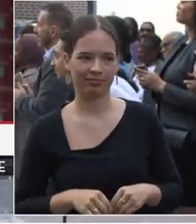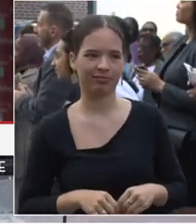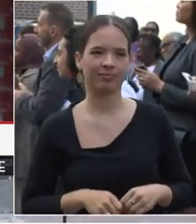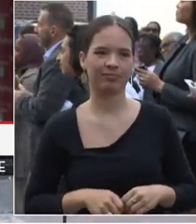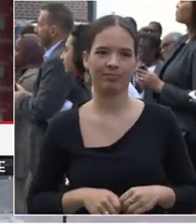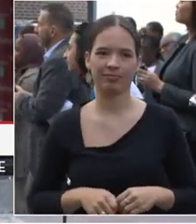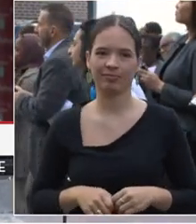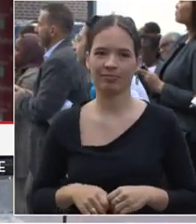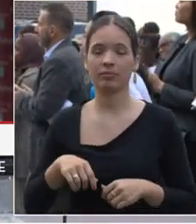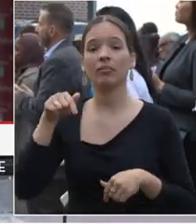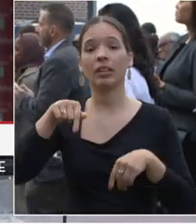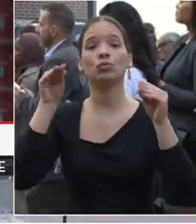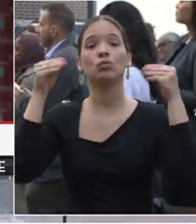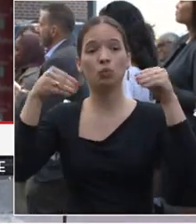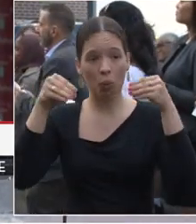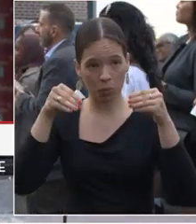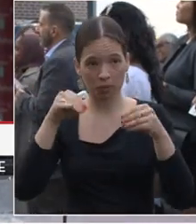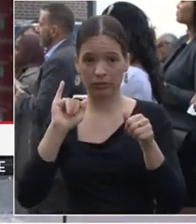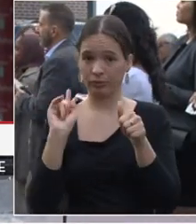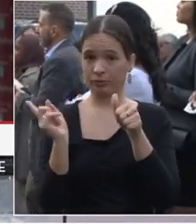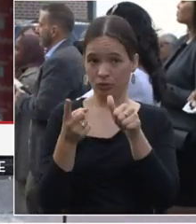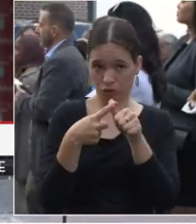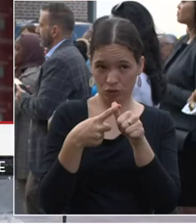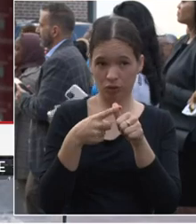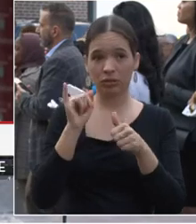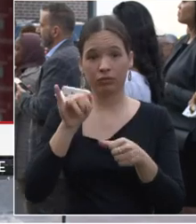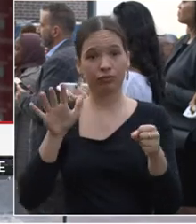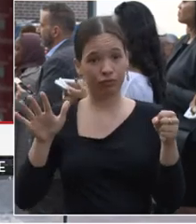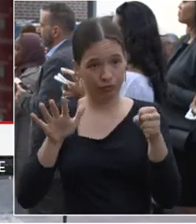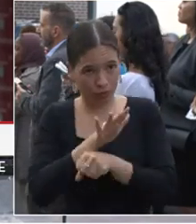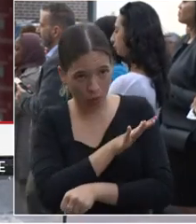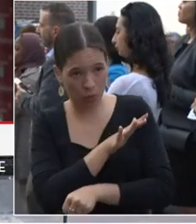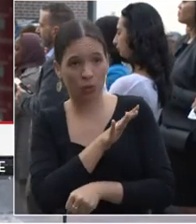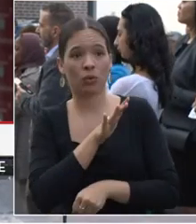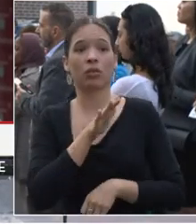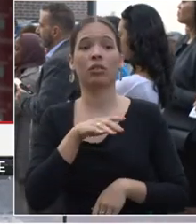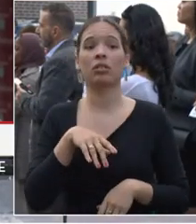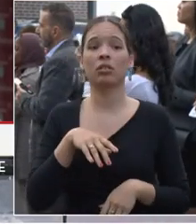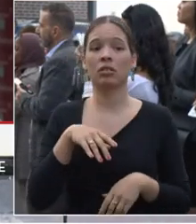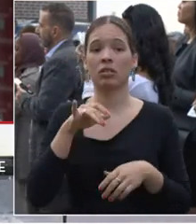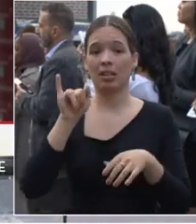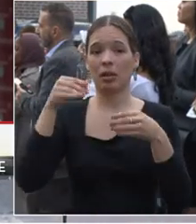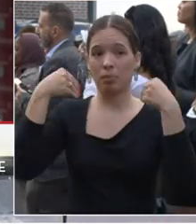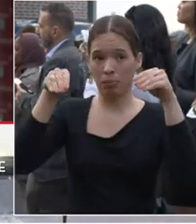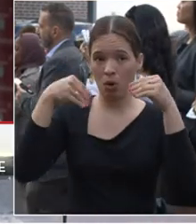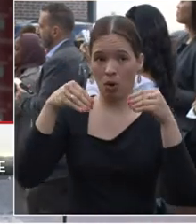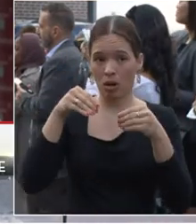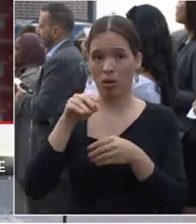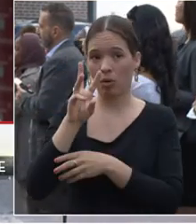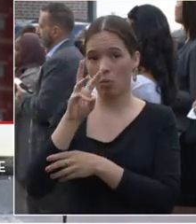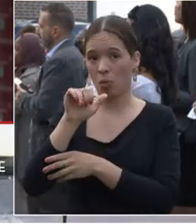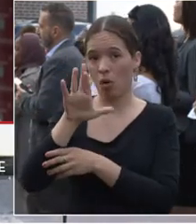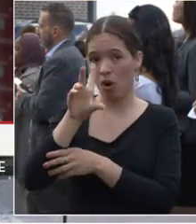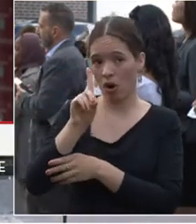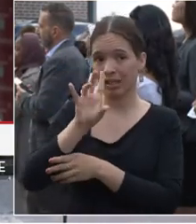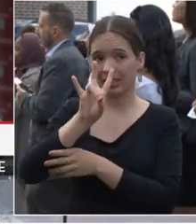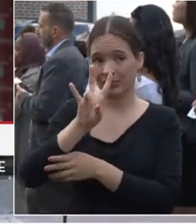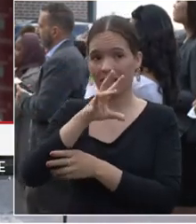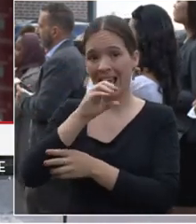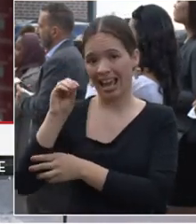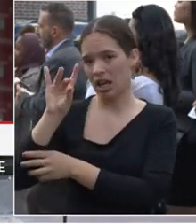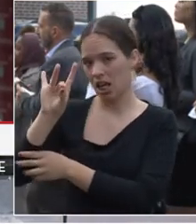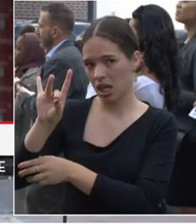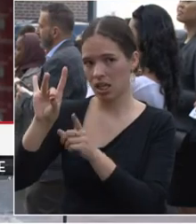This store will be the first full-service supermarket in Ward 7 and 8 in over a decade. But